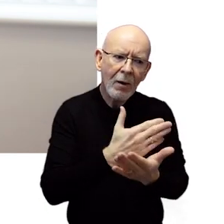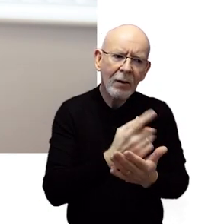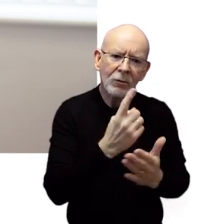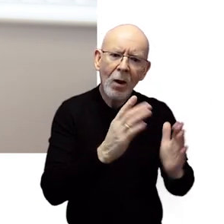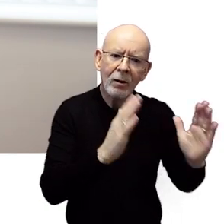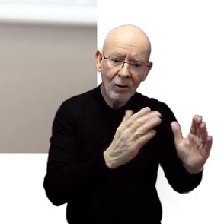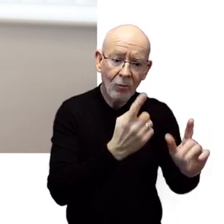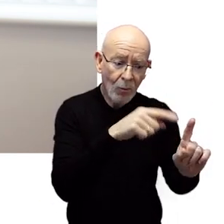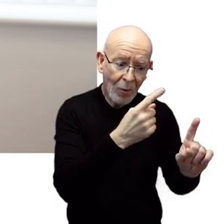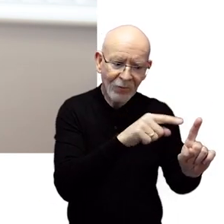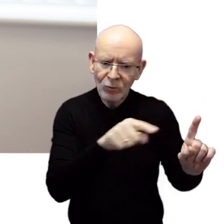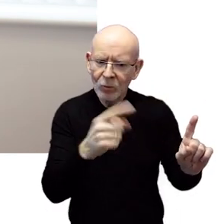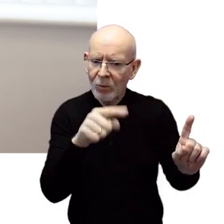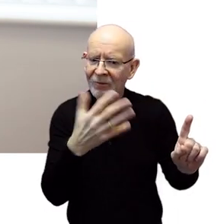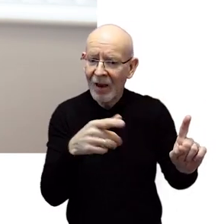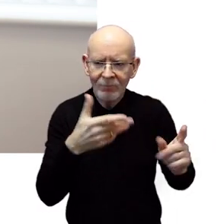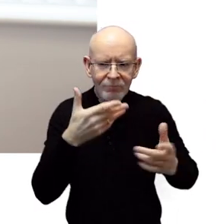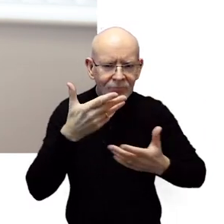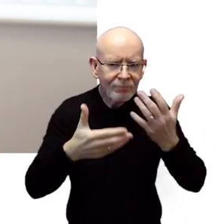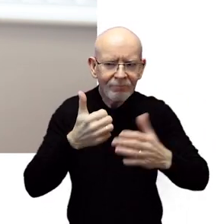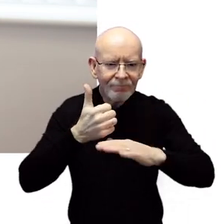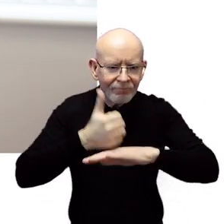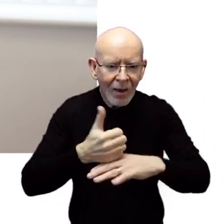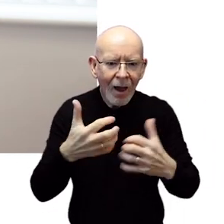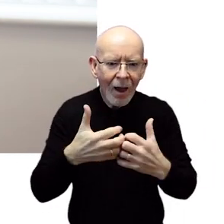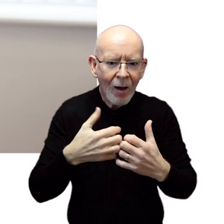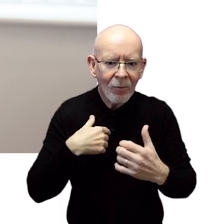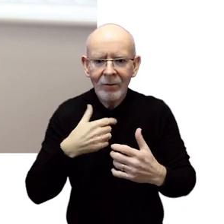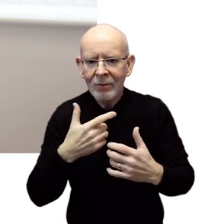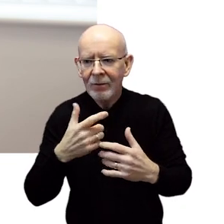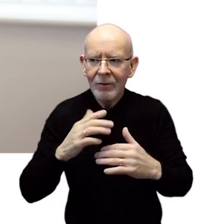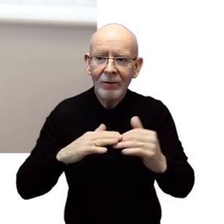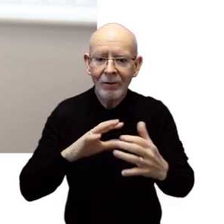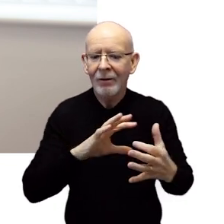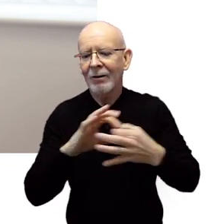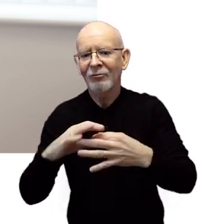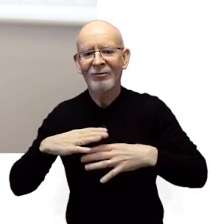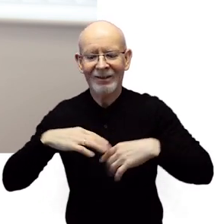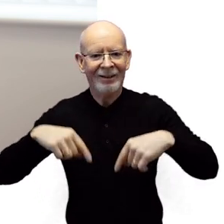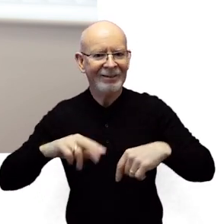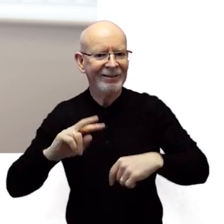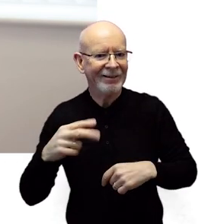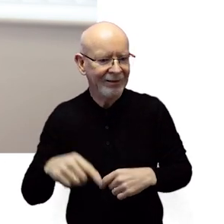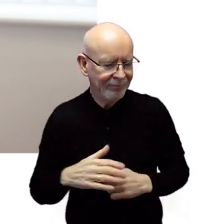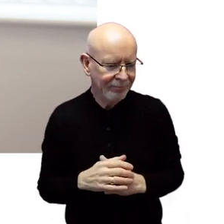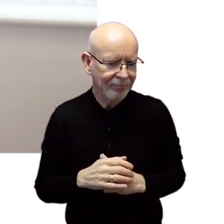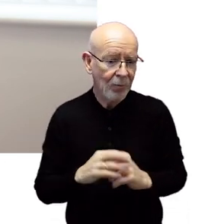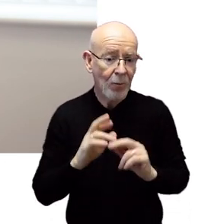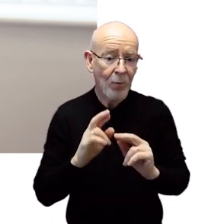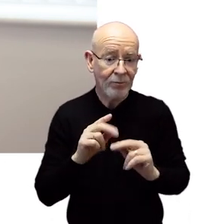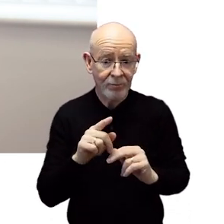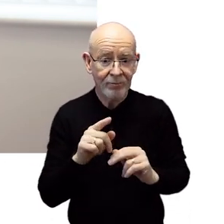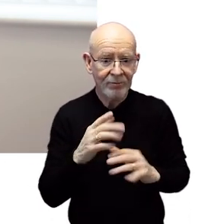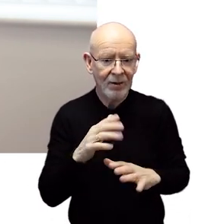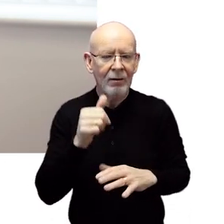1.1 to 1.5, which explain the groundwork for the things we'll be building on across session two. Hopefully, at